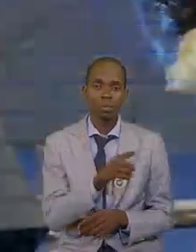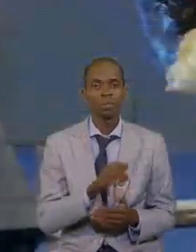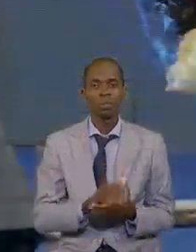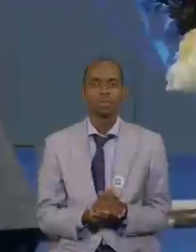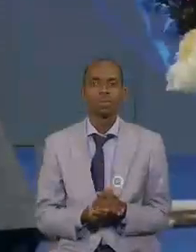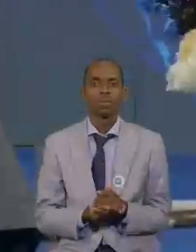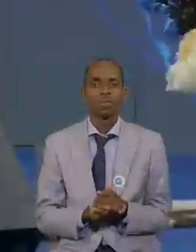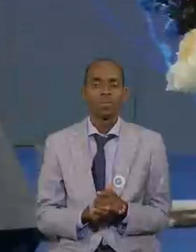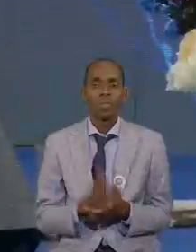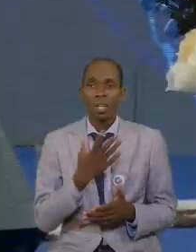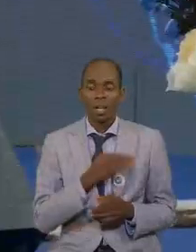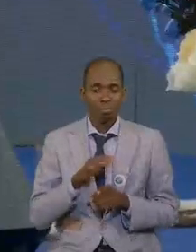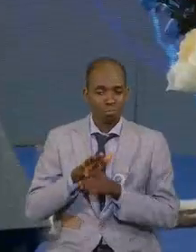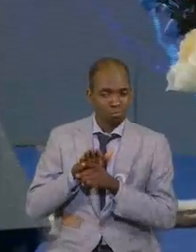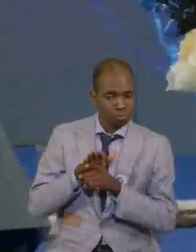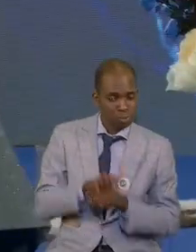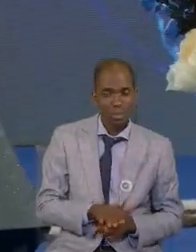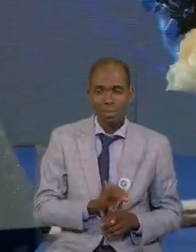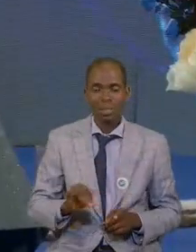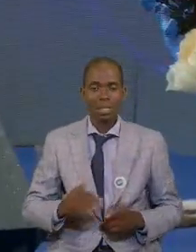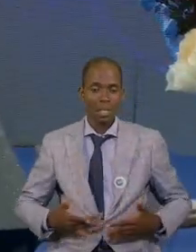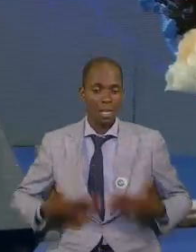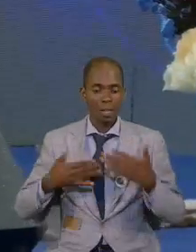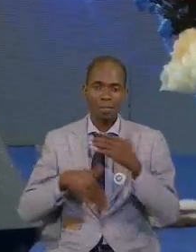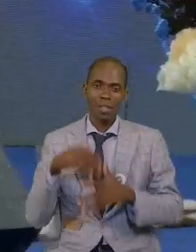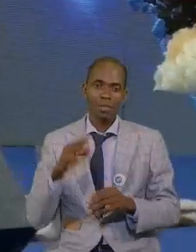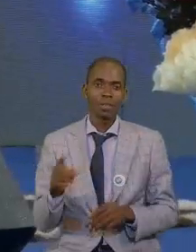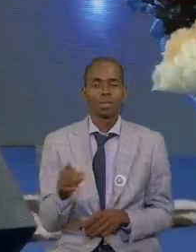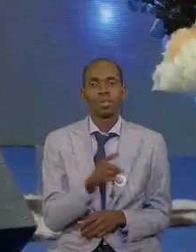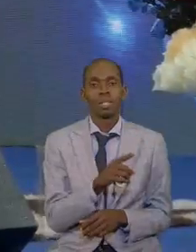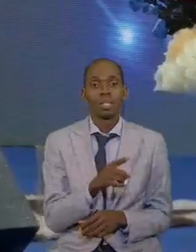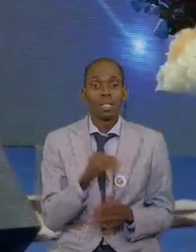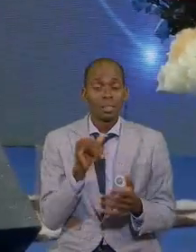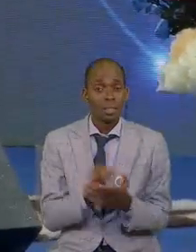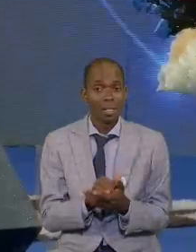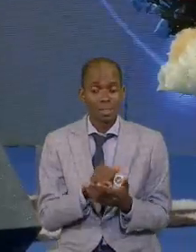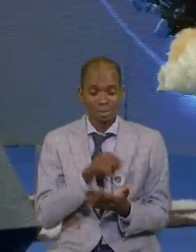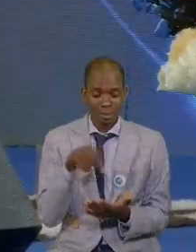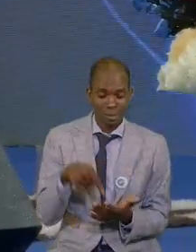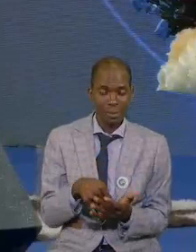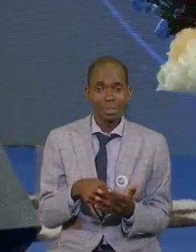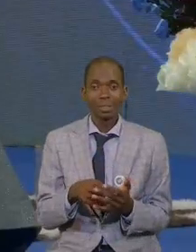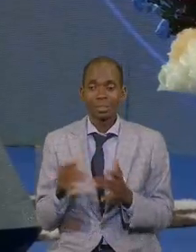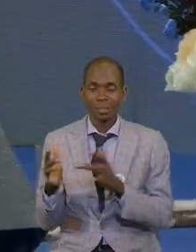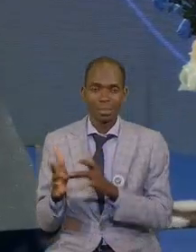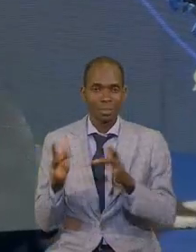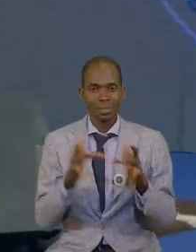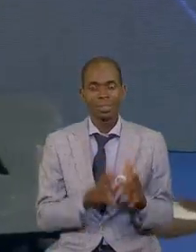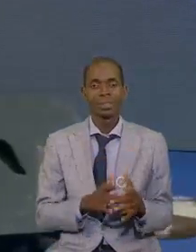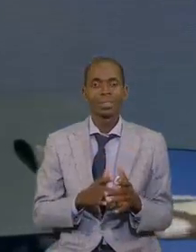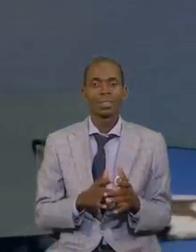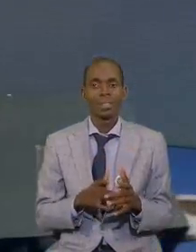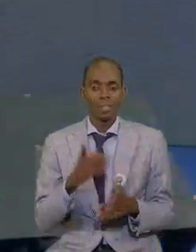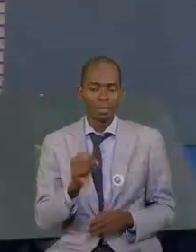and pressing life out of you, that this Jesus, the